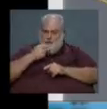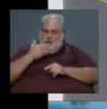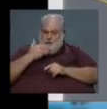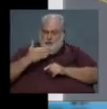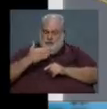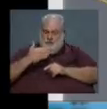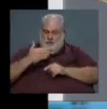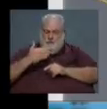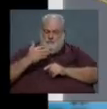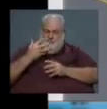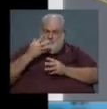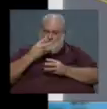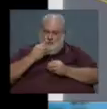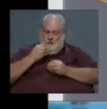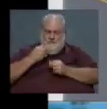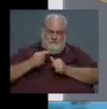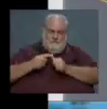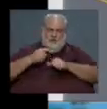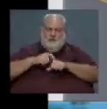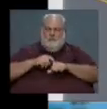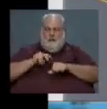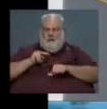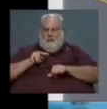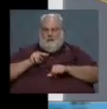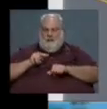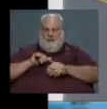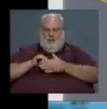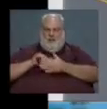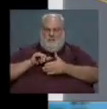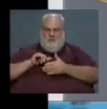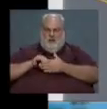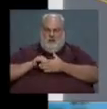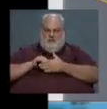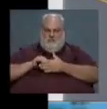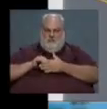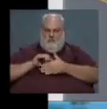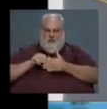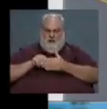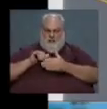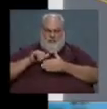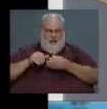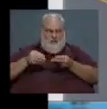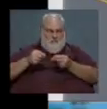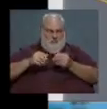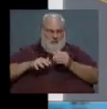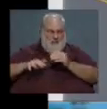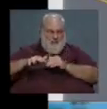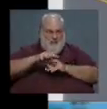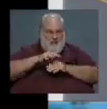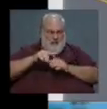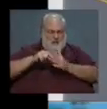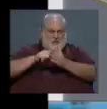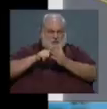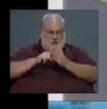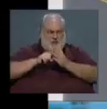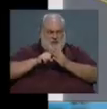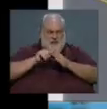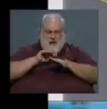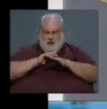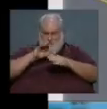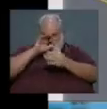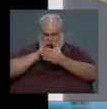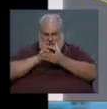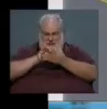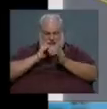It's a decent looking building. The first time I saw it, I thought there's no way you could put all that on that one lot that you showed us before. And I said, I don't believe these